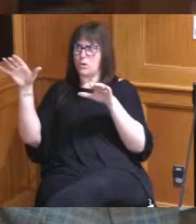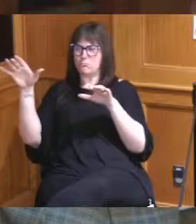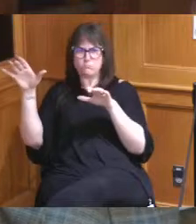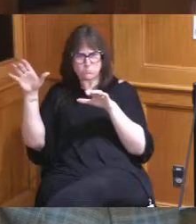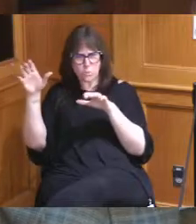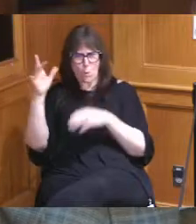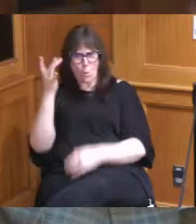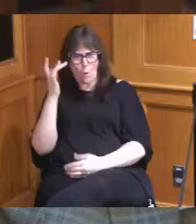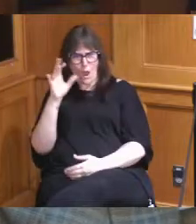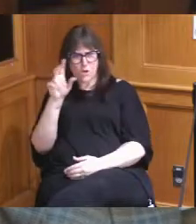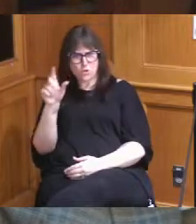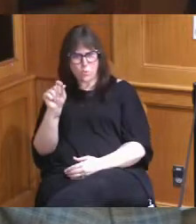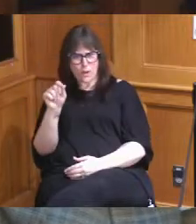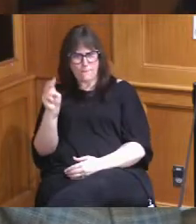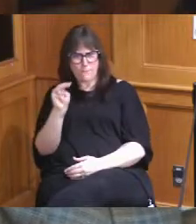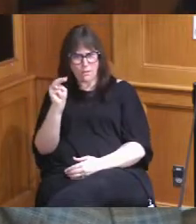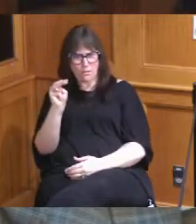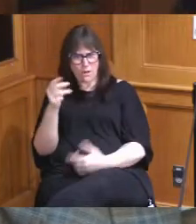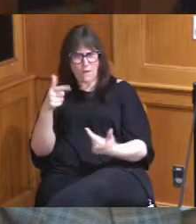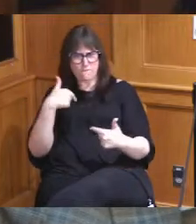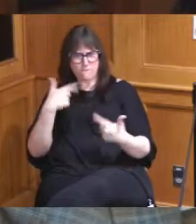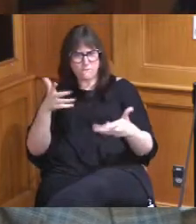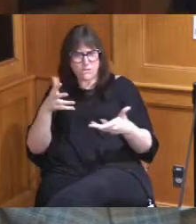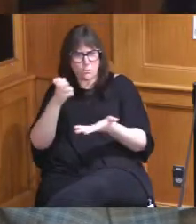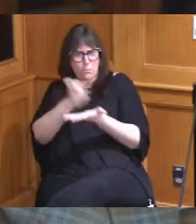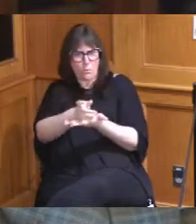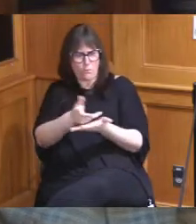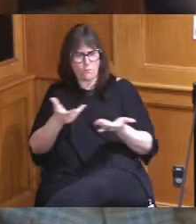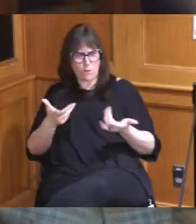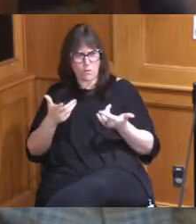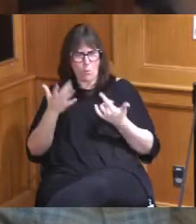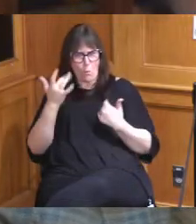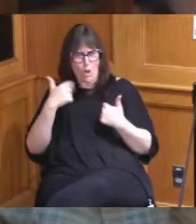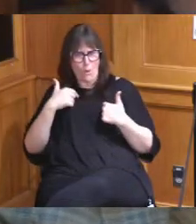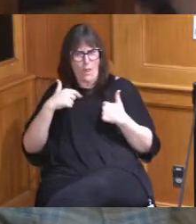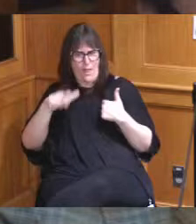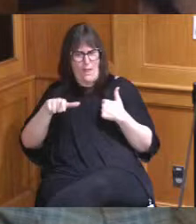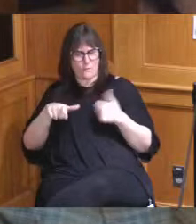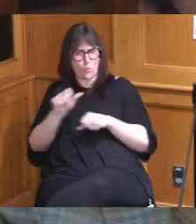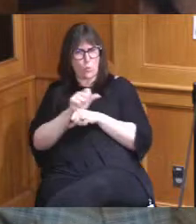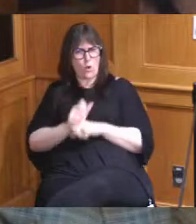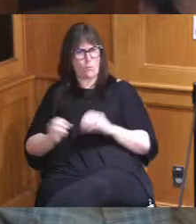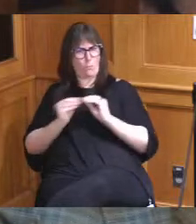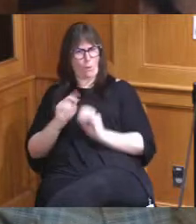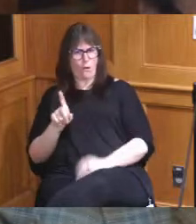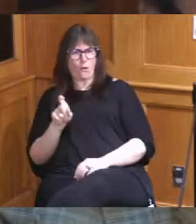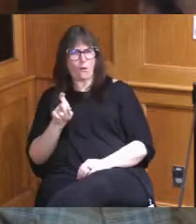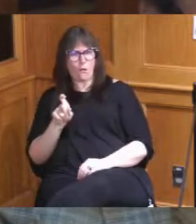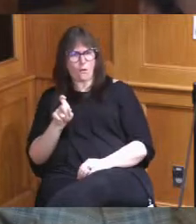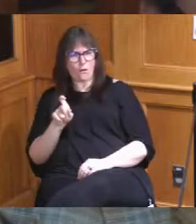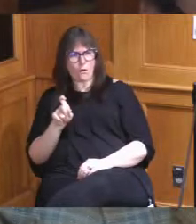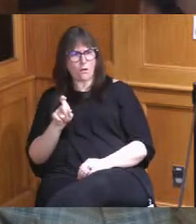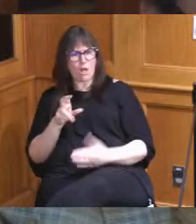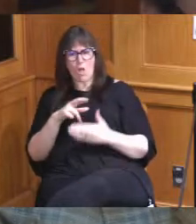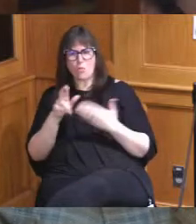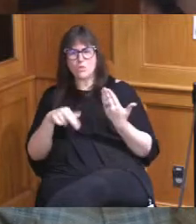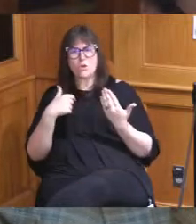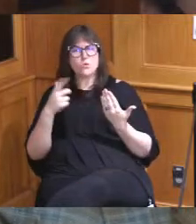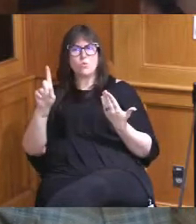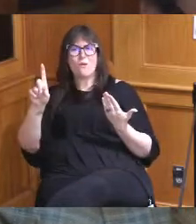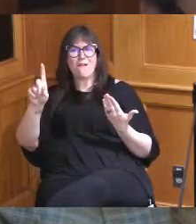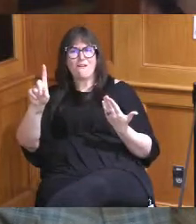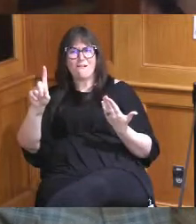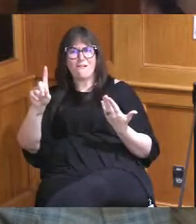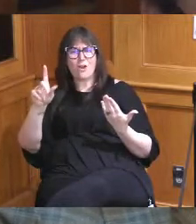know? So I just want to say that we want to see results. And I don't know what you're doing in the other areas. I'm just saying